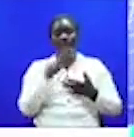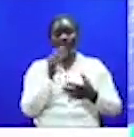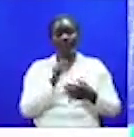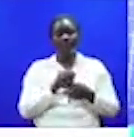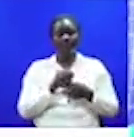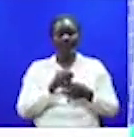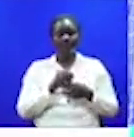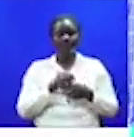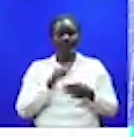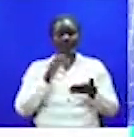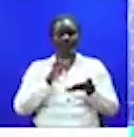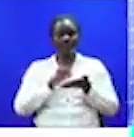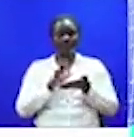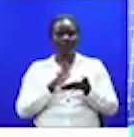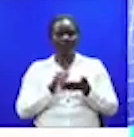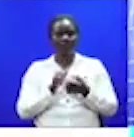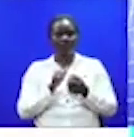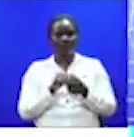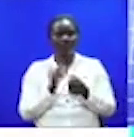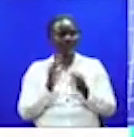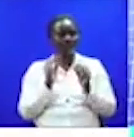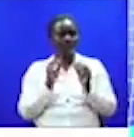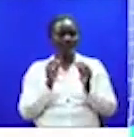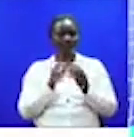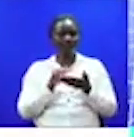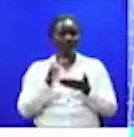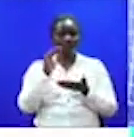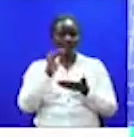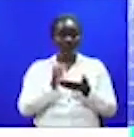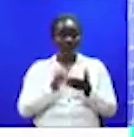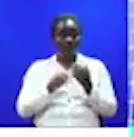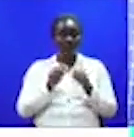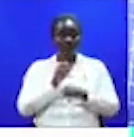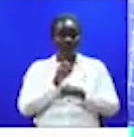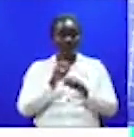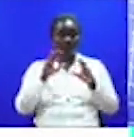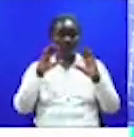bayanda kunywa mu rero ndo bwa retention yere igura abana bari kirasime